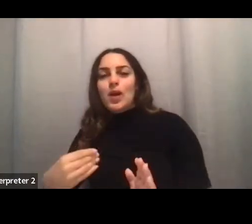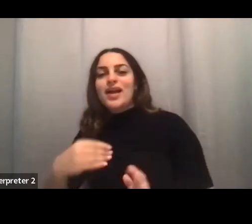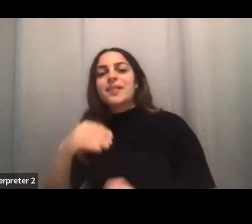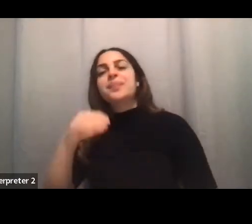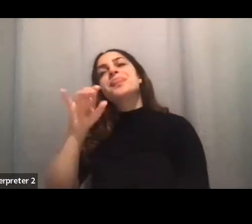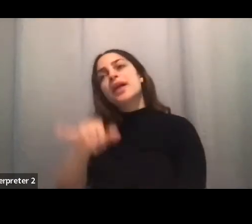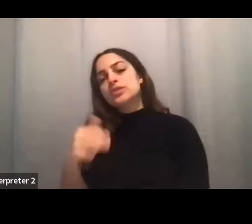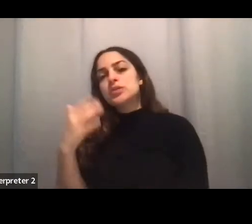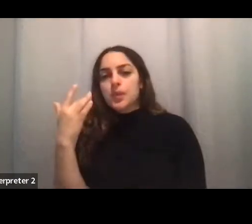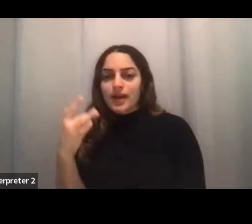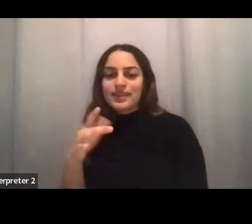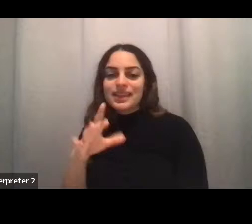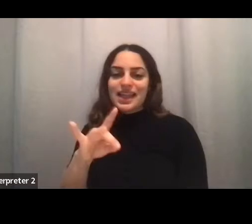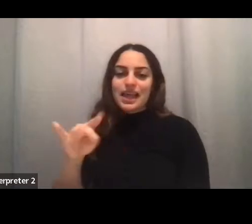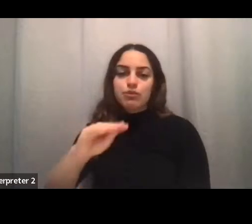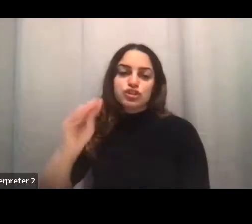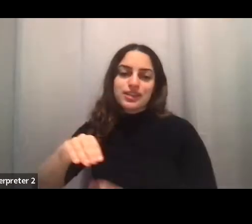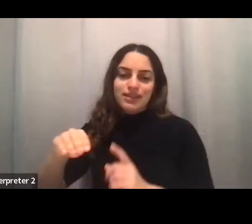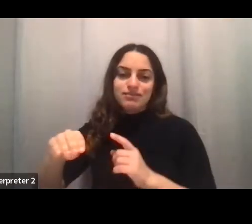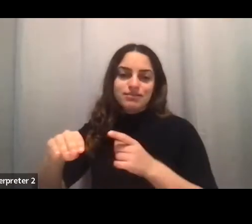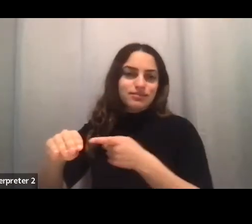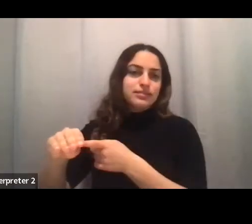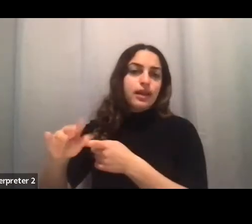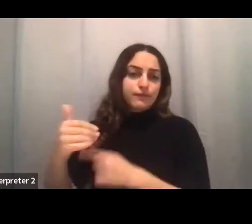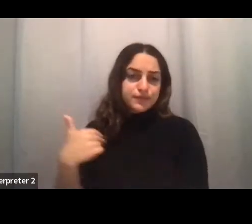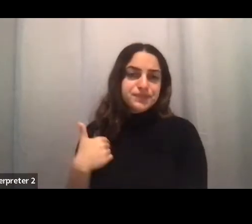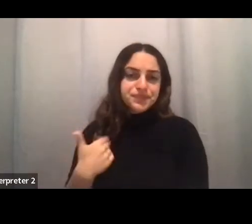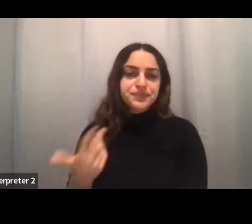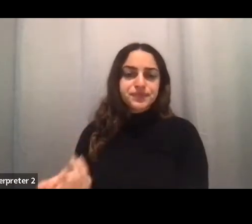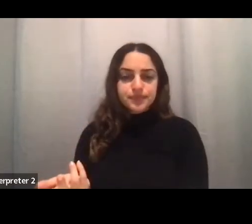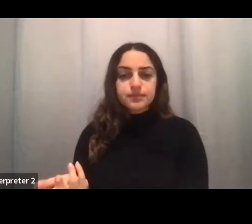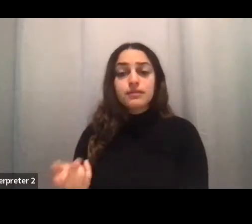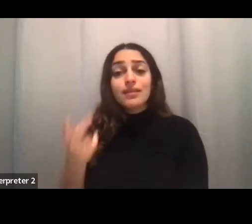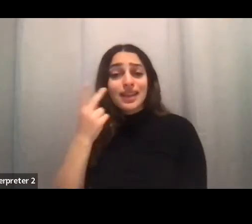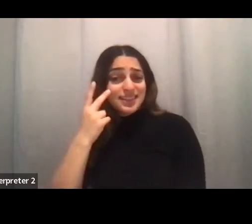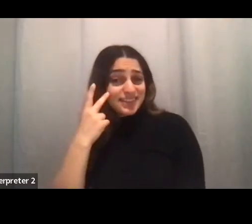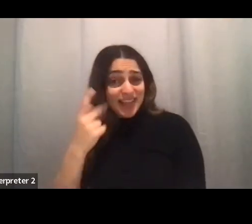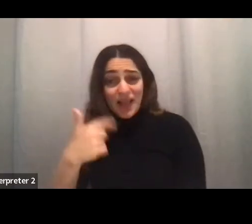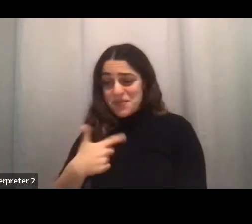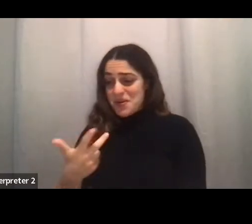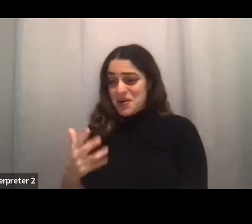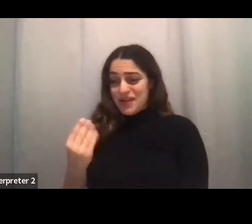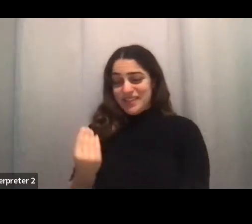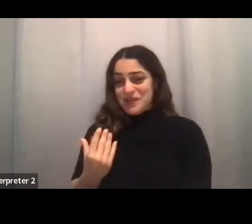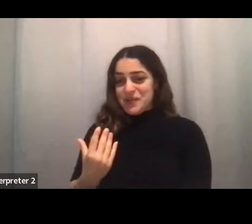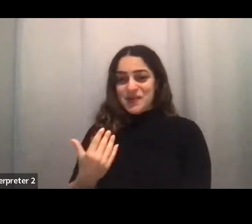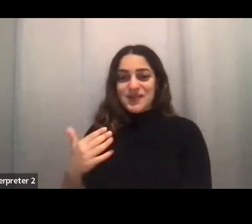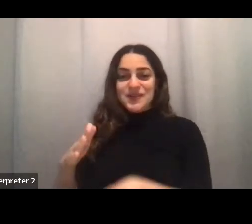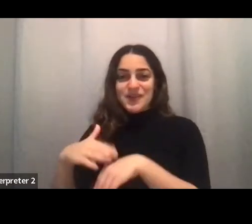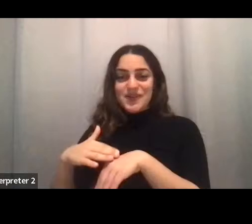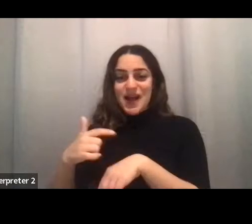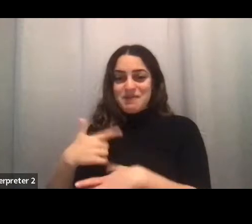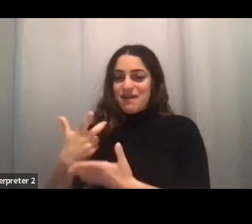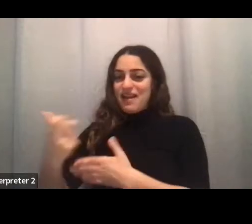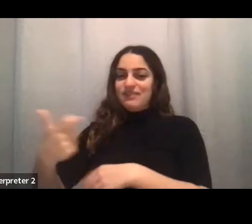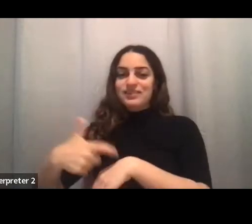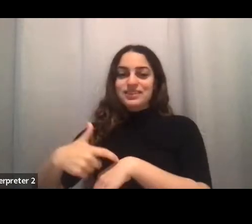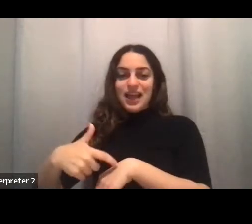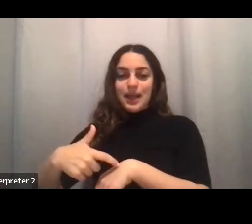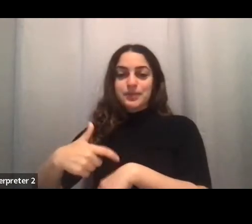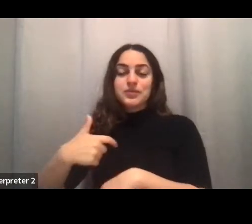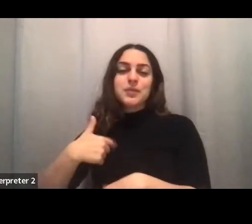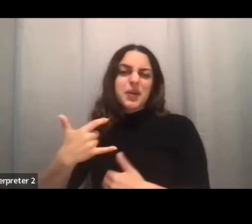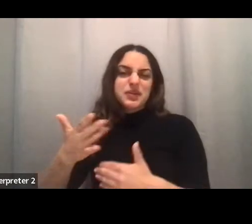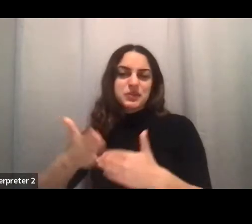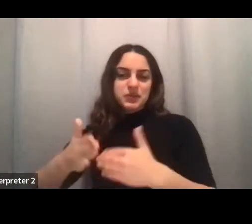uh sort of statistic is there i see that i've already been told that uh i have i'm out of time i'd just like to finish